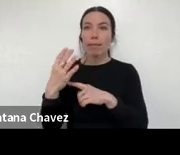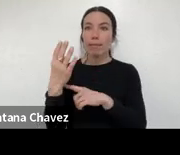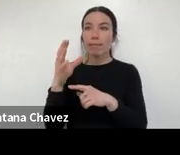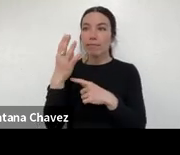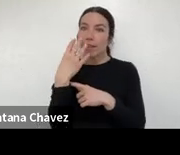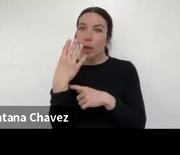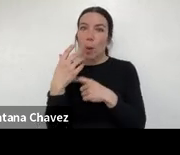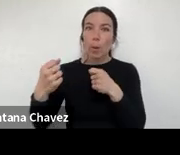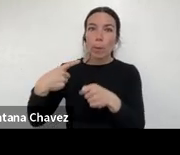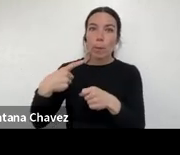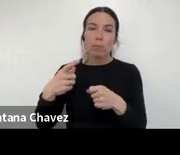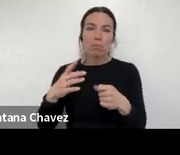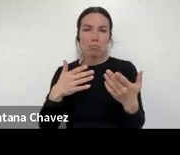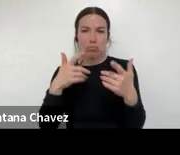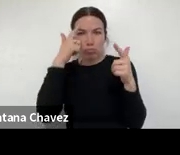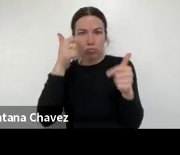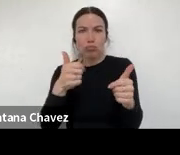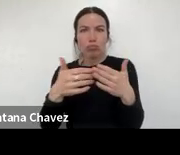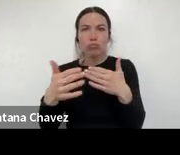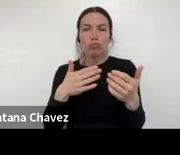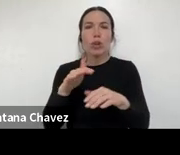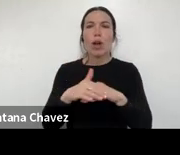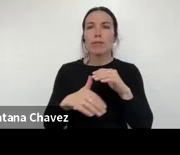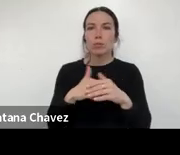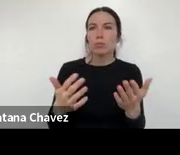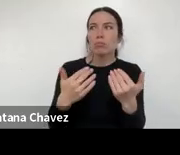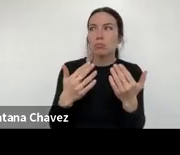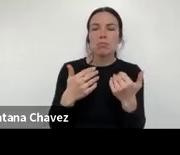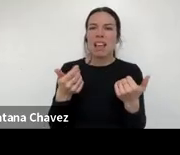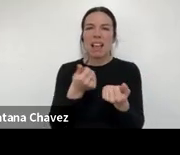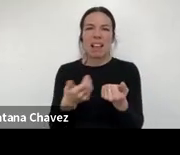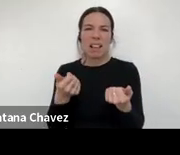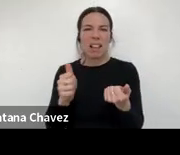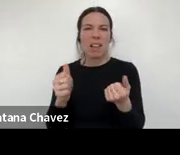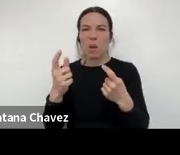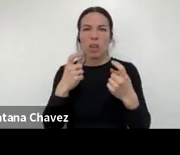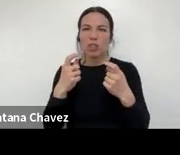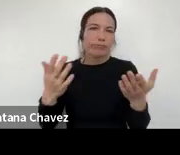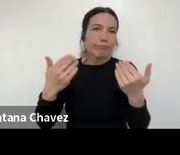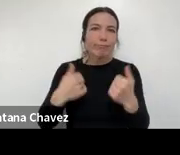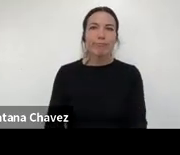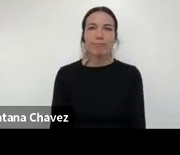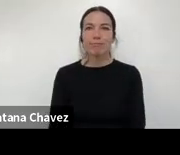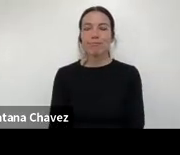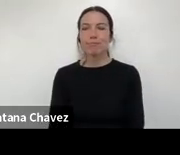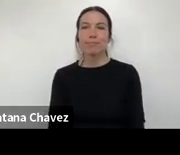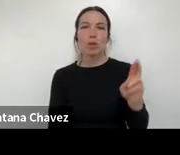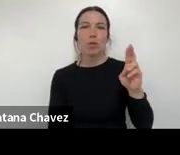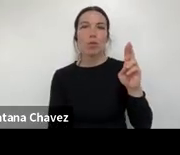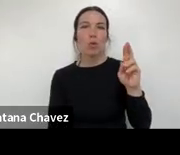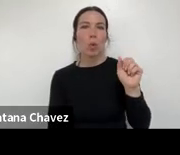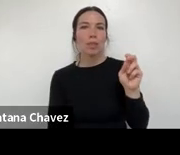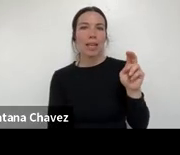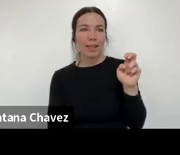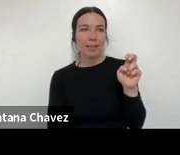be most comfortable with. And we're happy to answer just about anything. I'd also like to add that